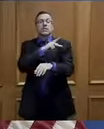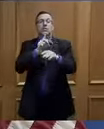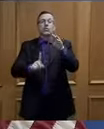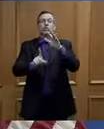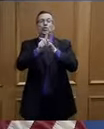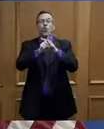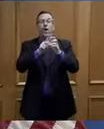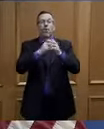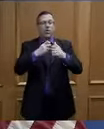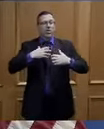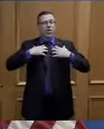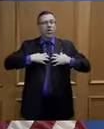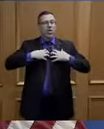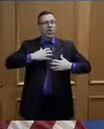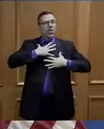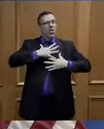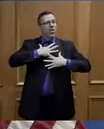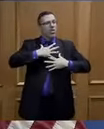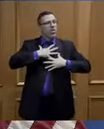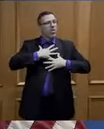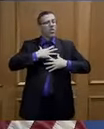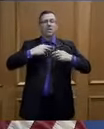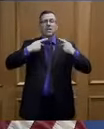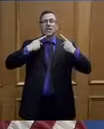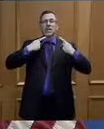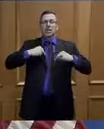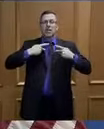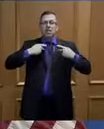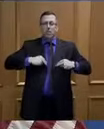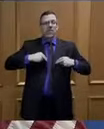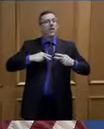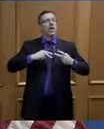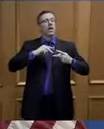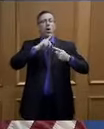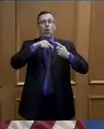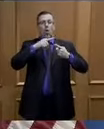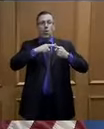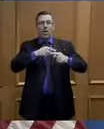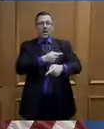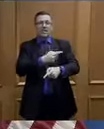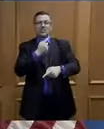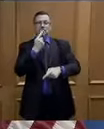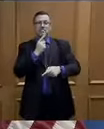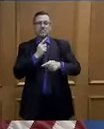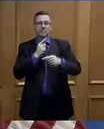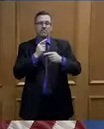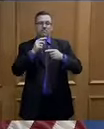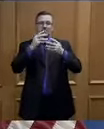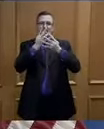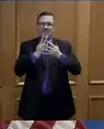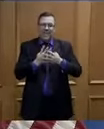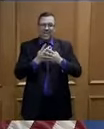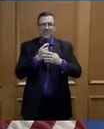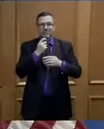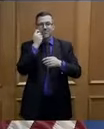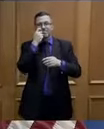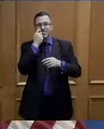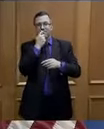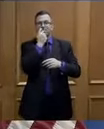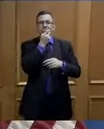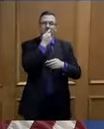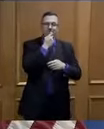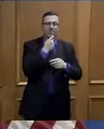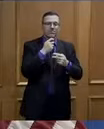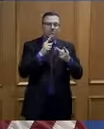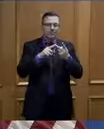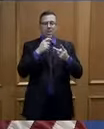respiratory difficulties, perhaps pneumonia, and then once they are tested, there is some delay in that, some lag, and so it